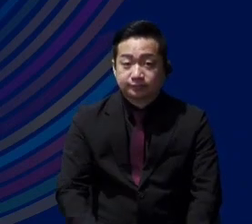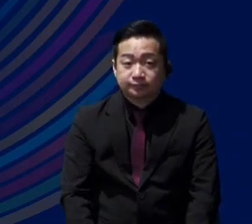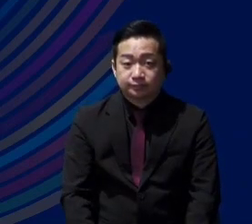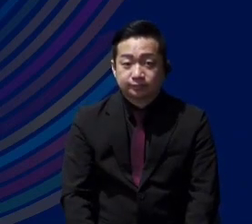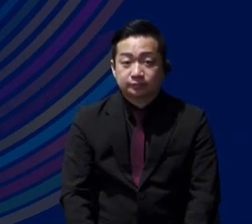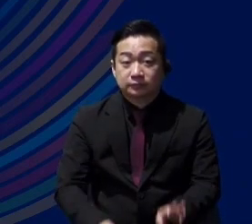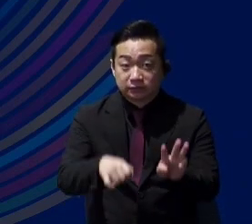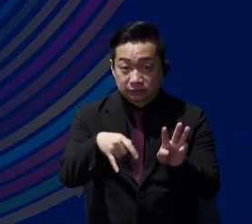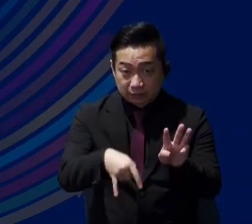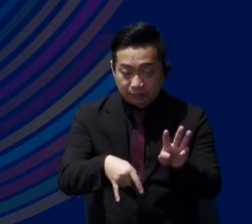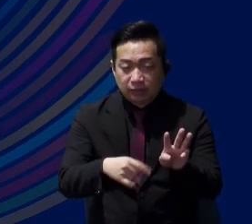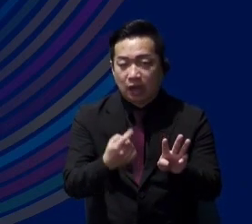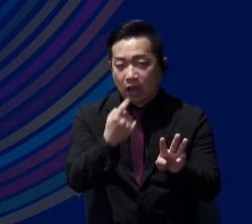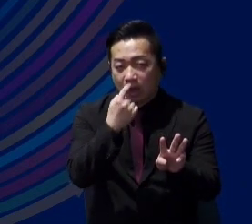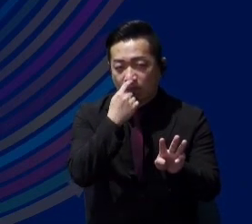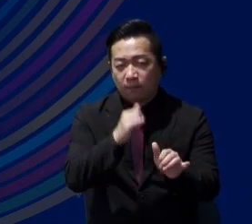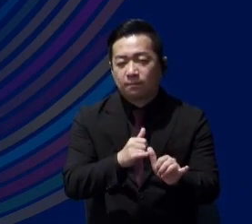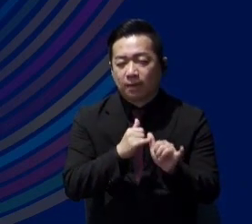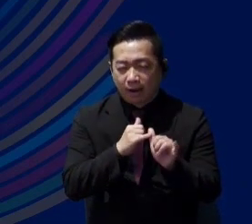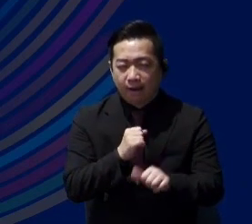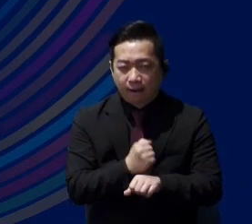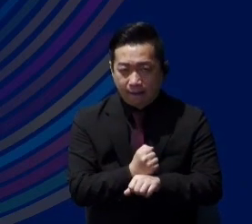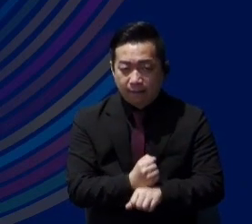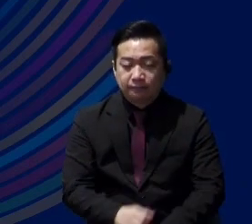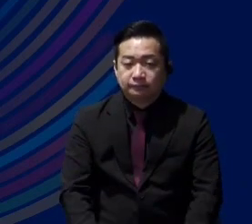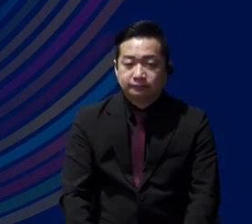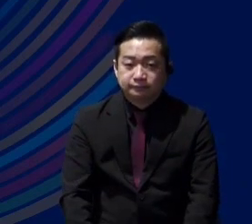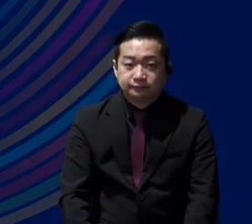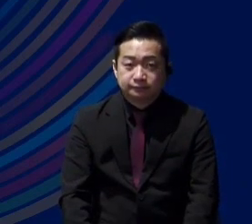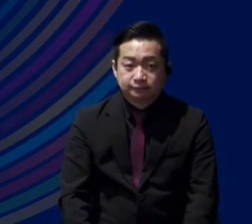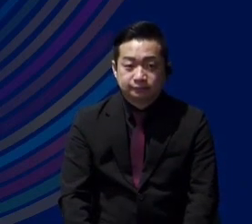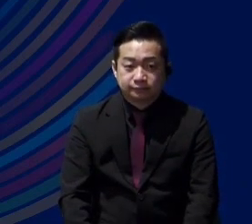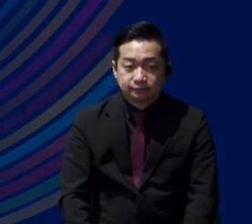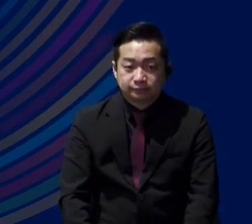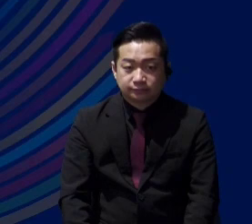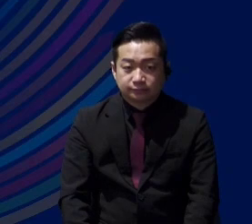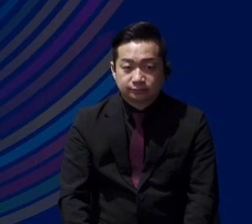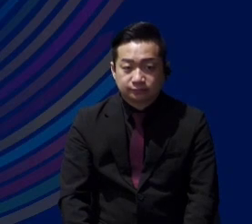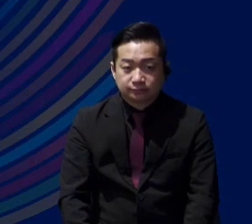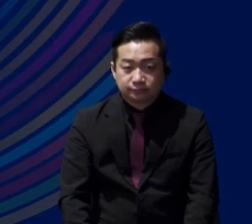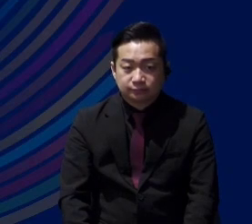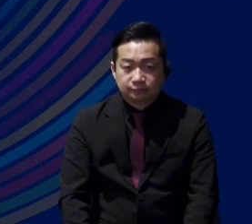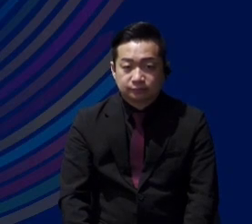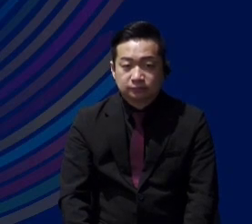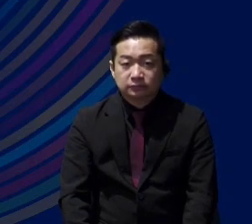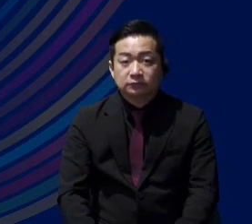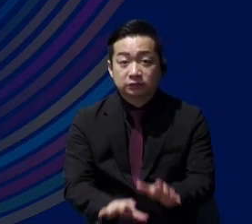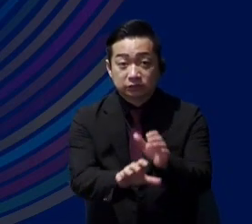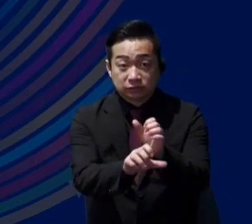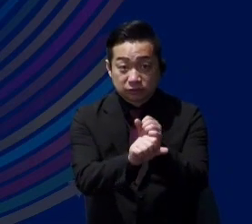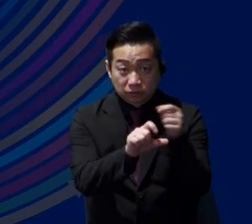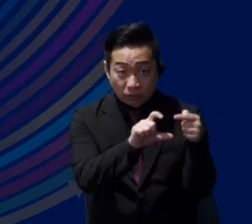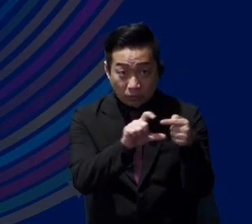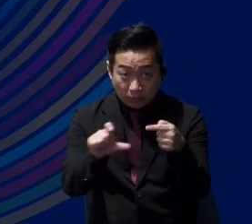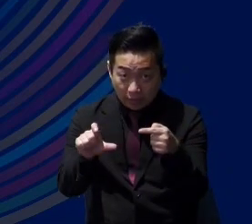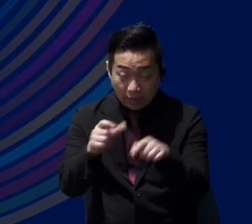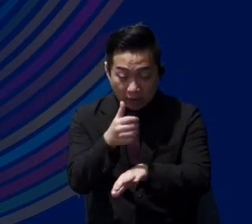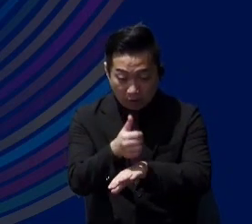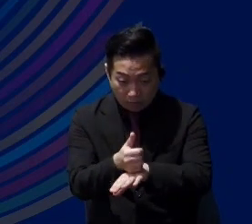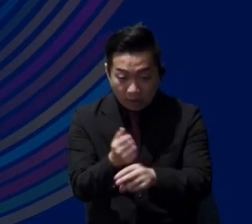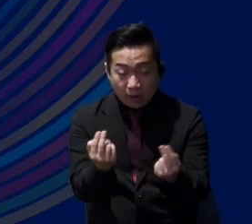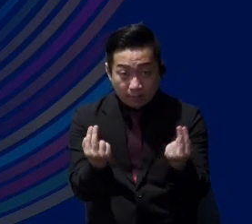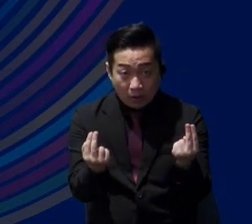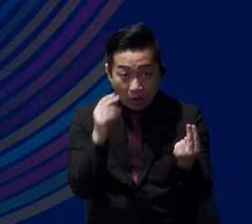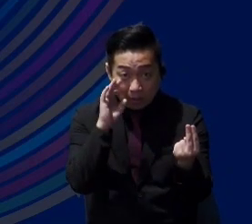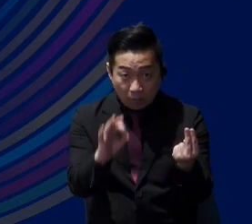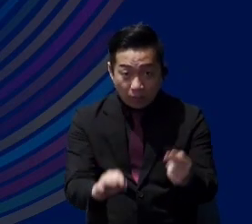no difference between these countries statistically, but there is difference for the